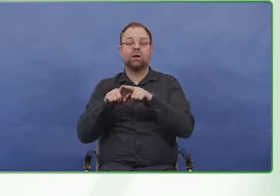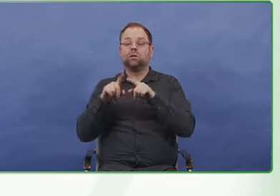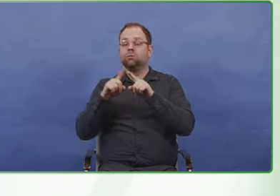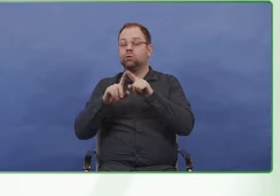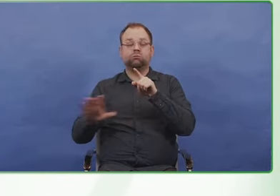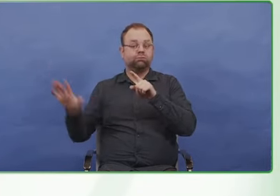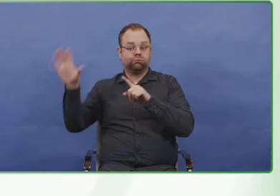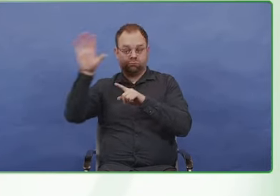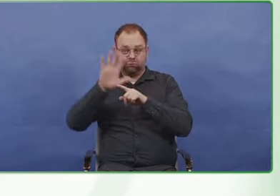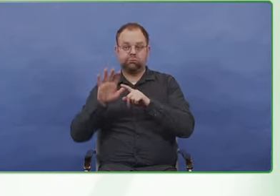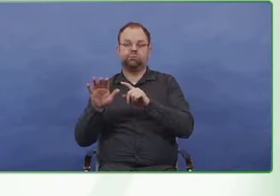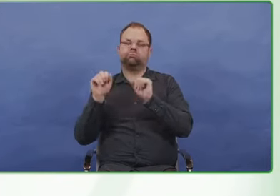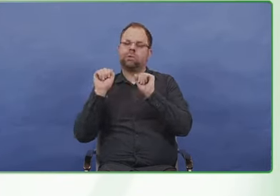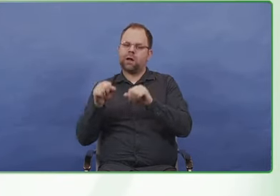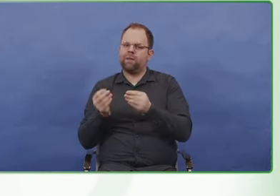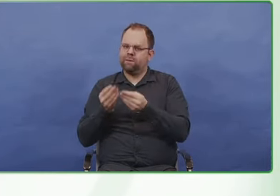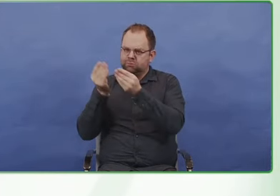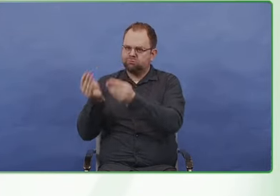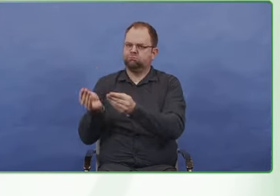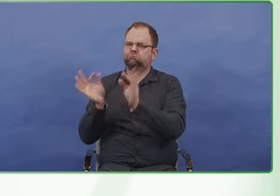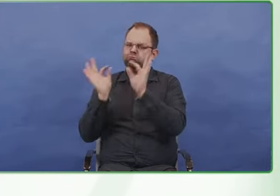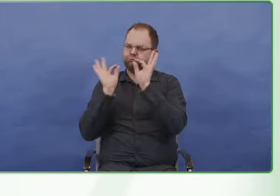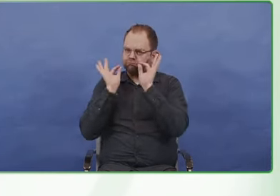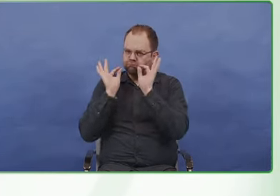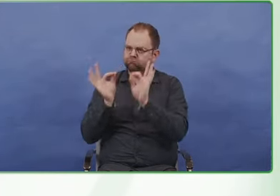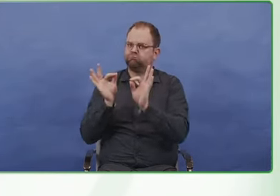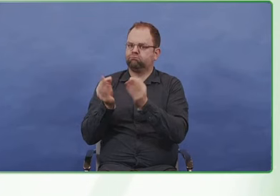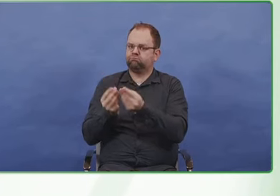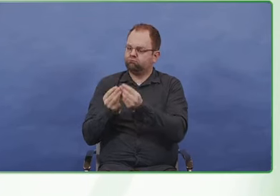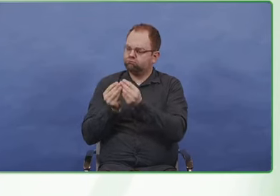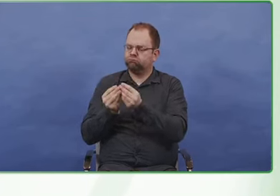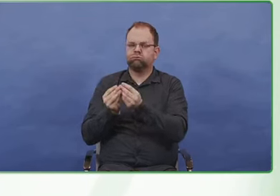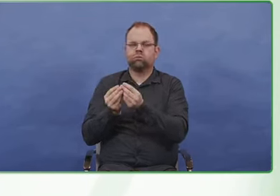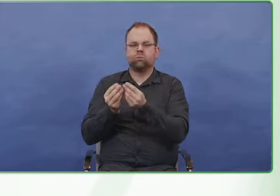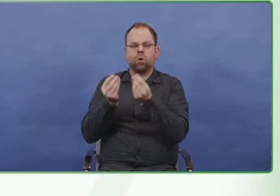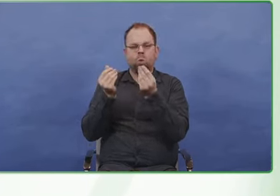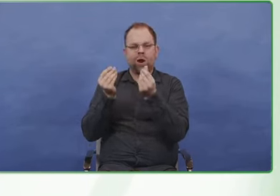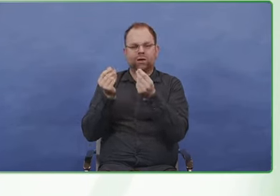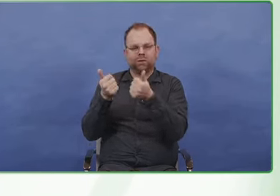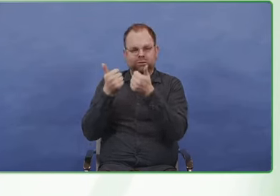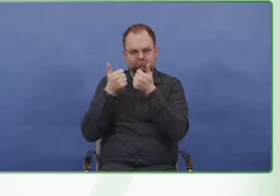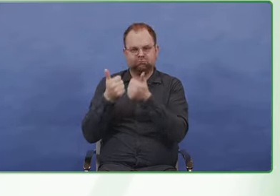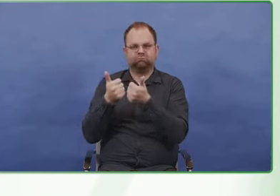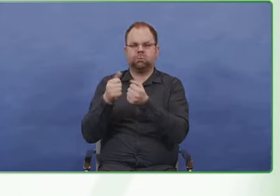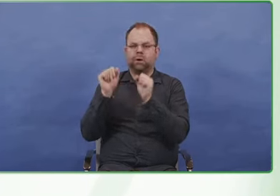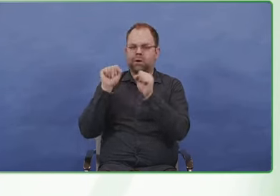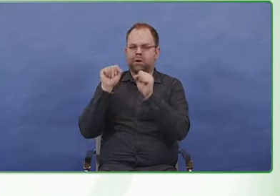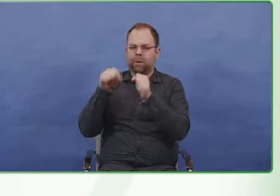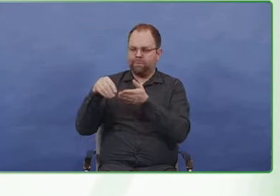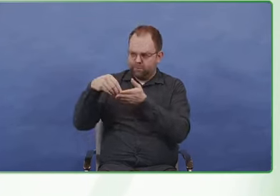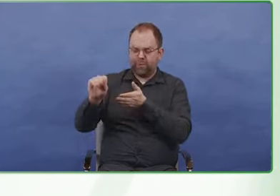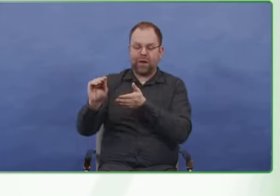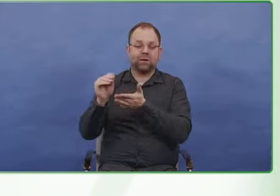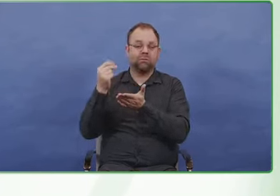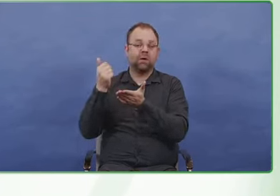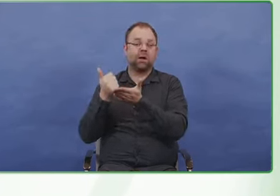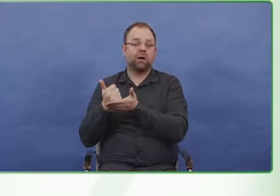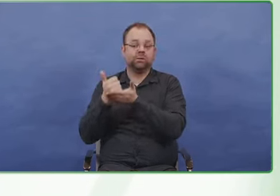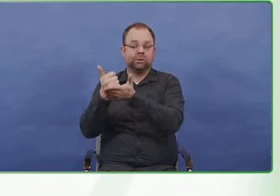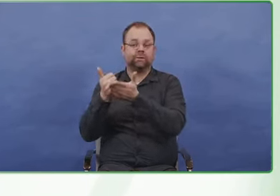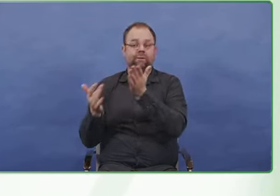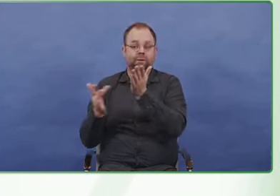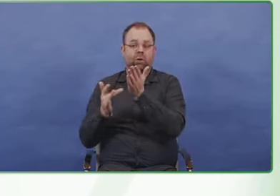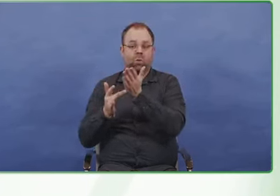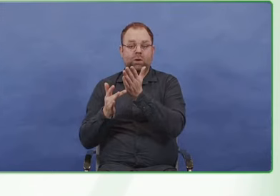global hub of assistive technologies, because we have all needed industry investments and also